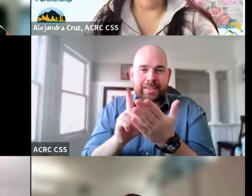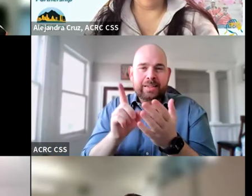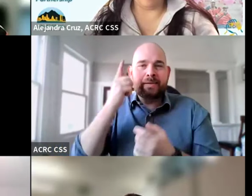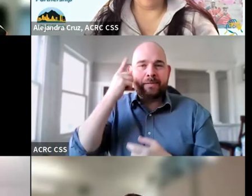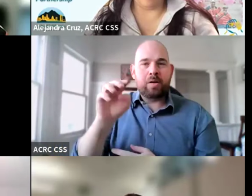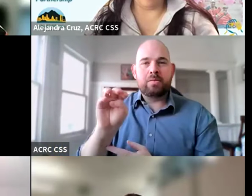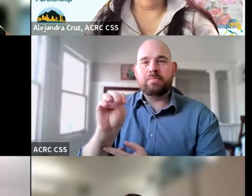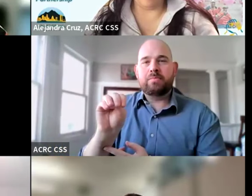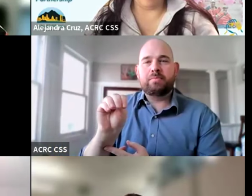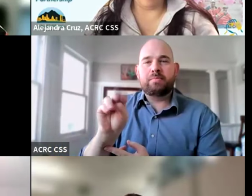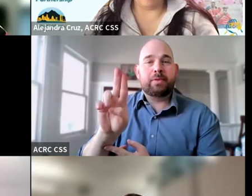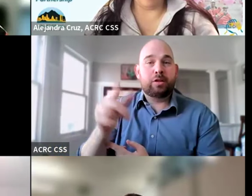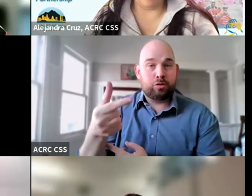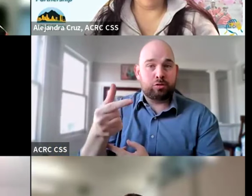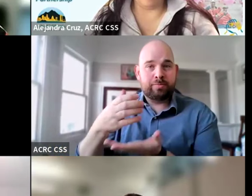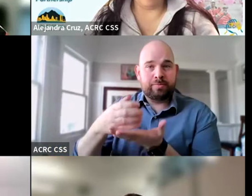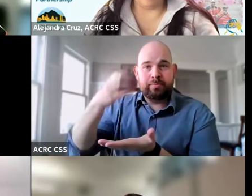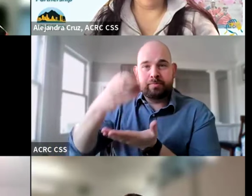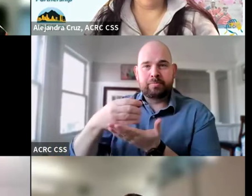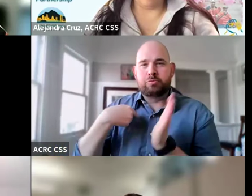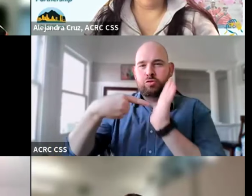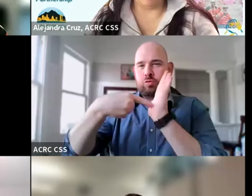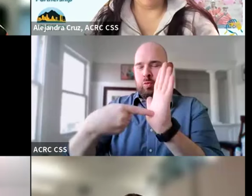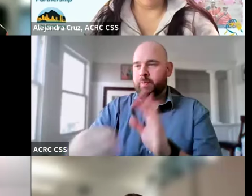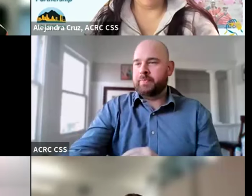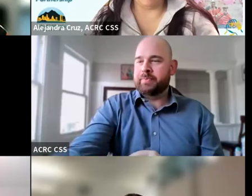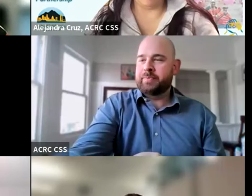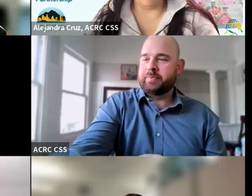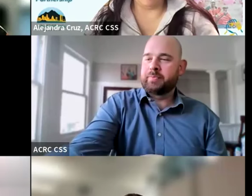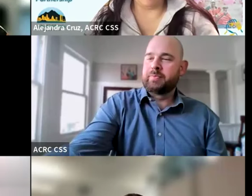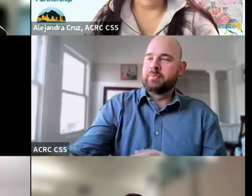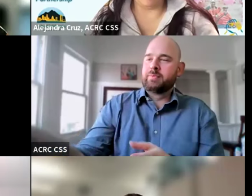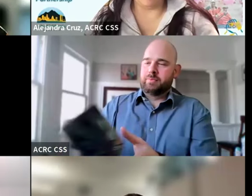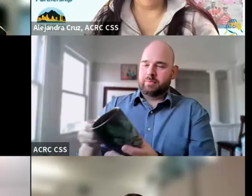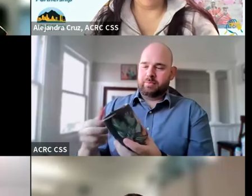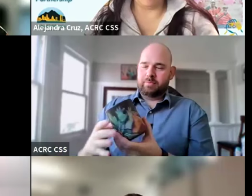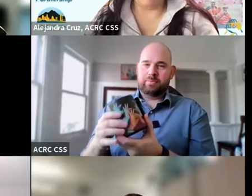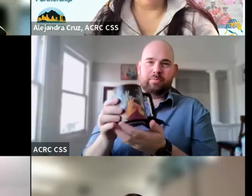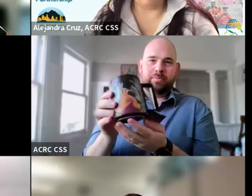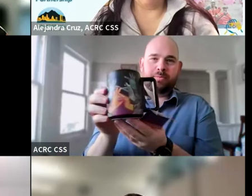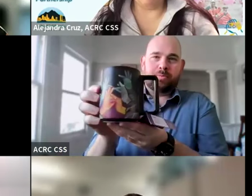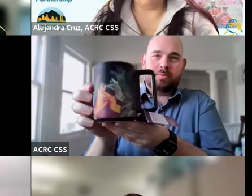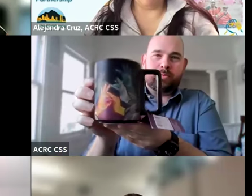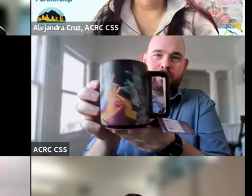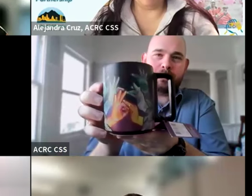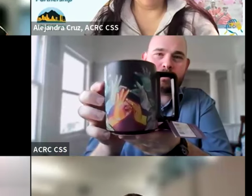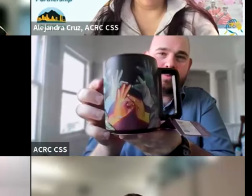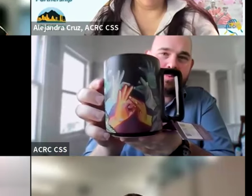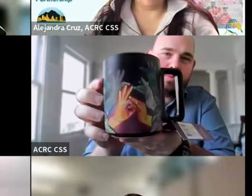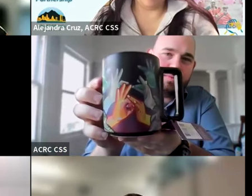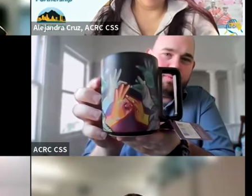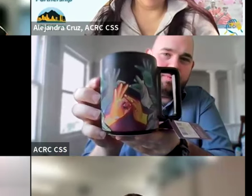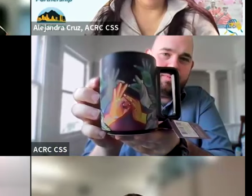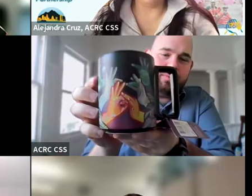who might paint or create designs for mugs. I'll show you an example of that.